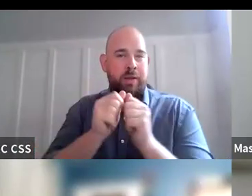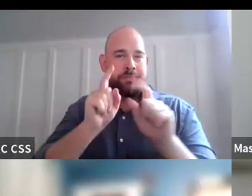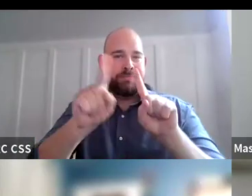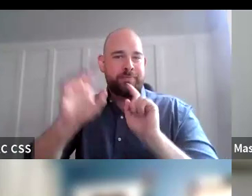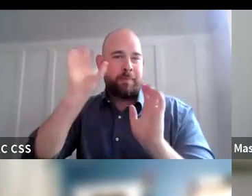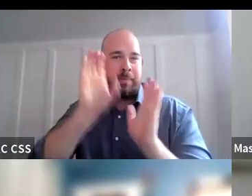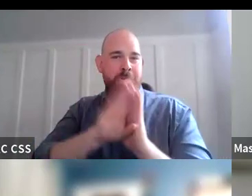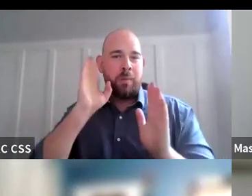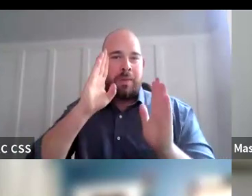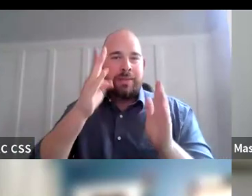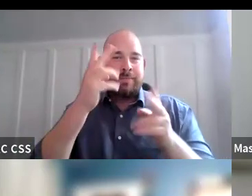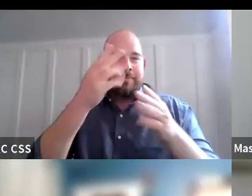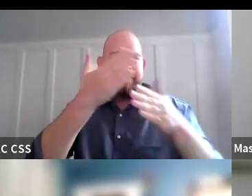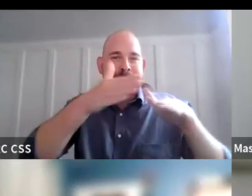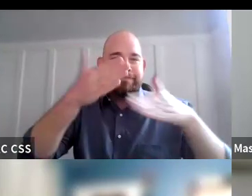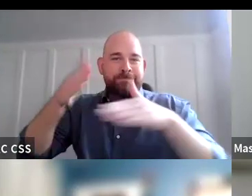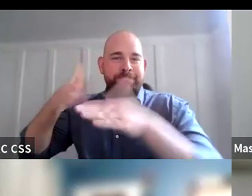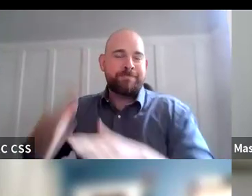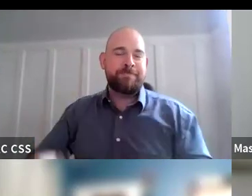accommodate services that they need.